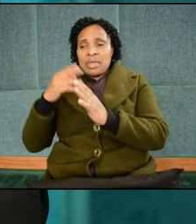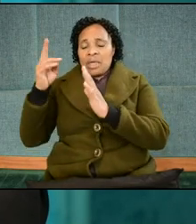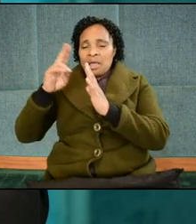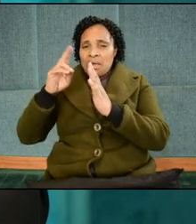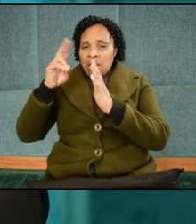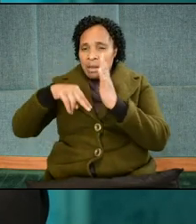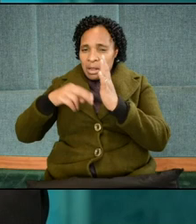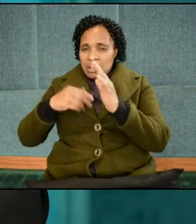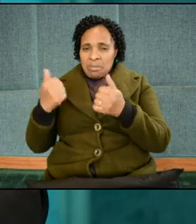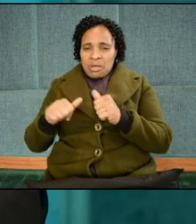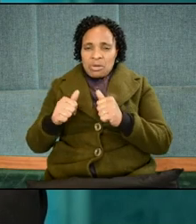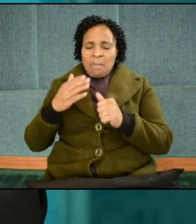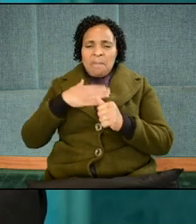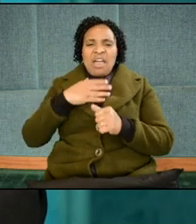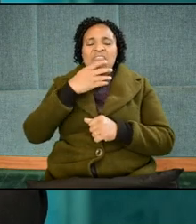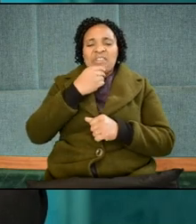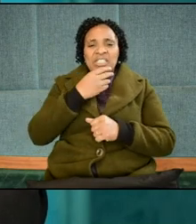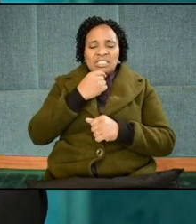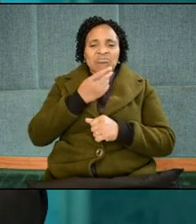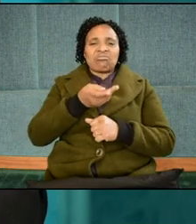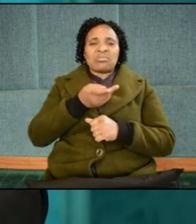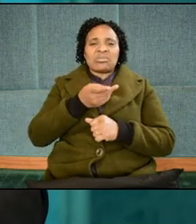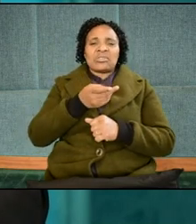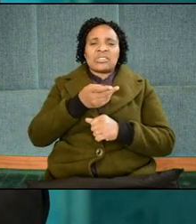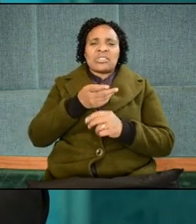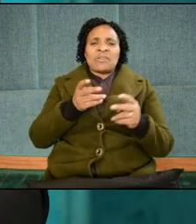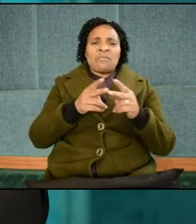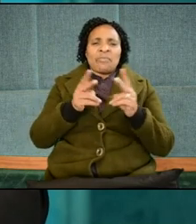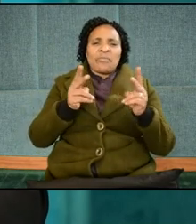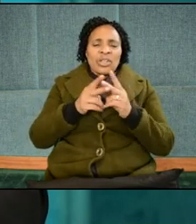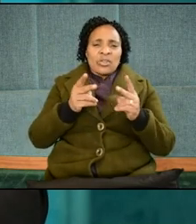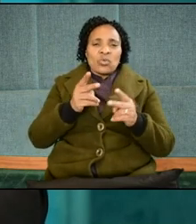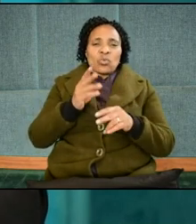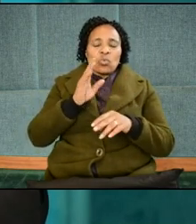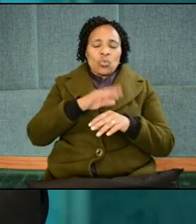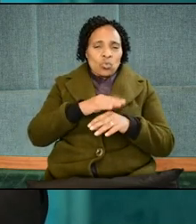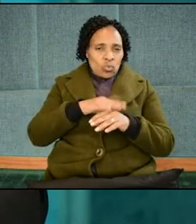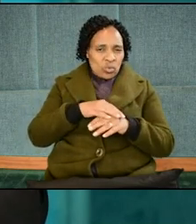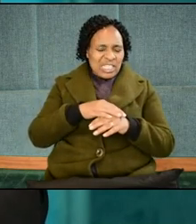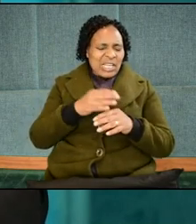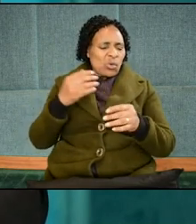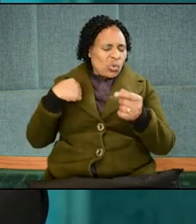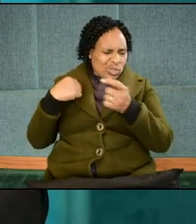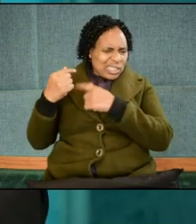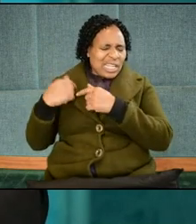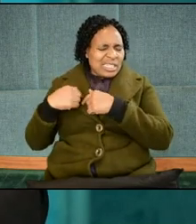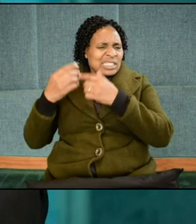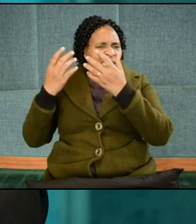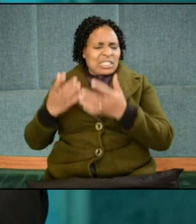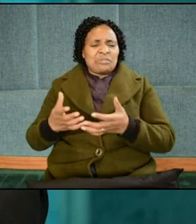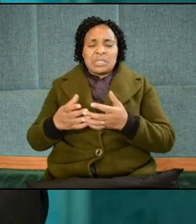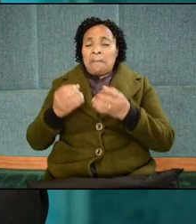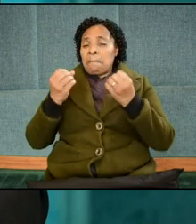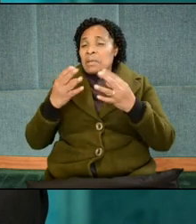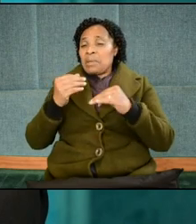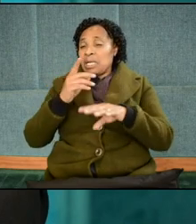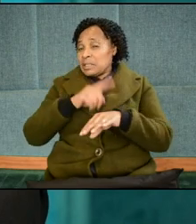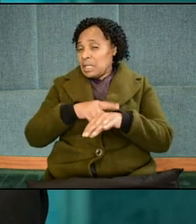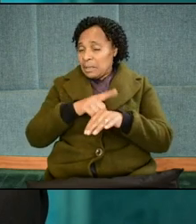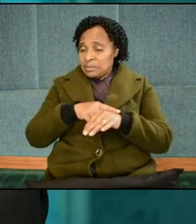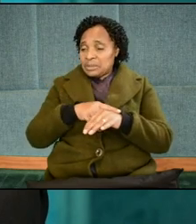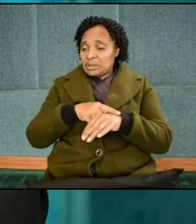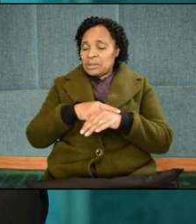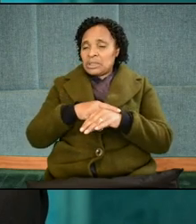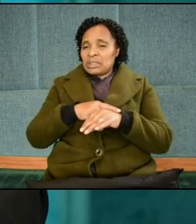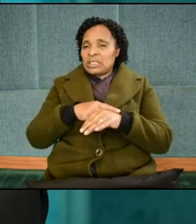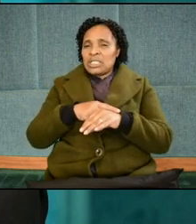So my dad is very concerned. Concerned. Because most of the time,